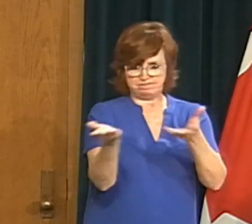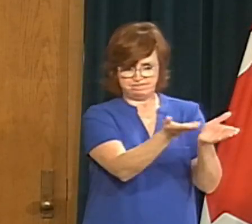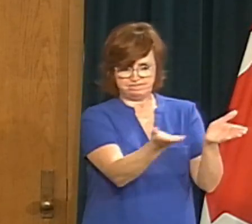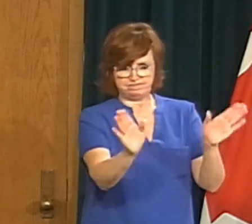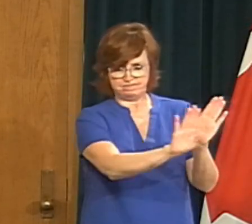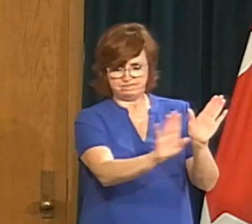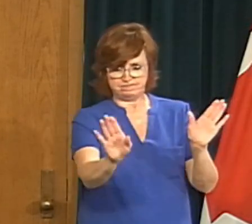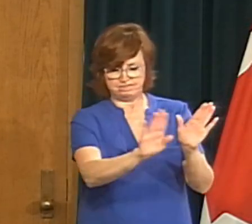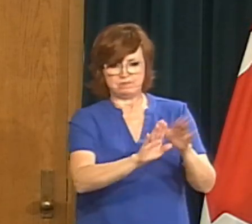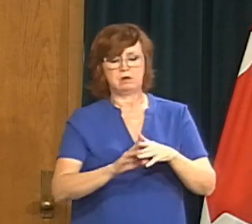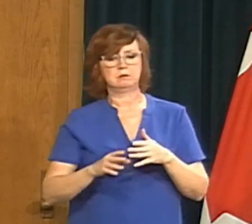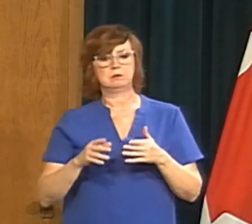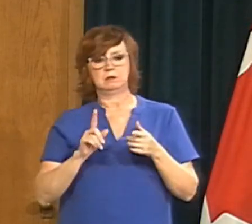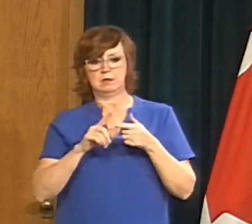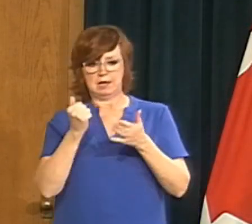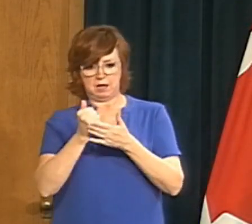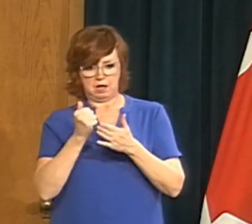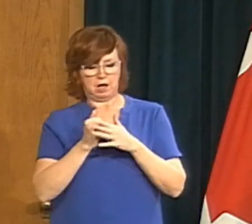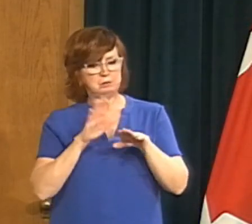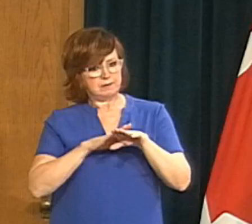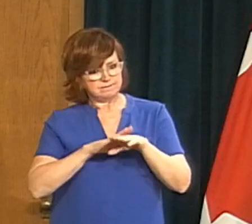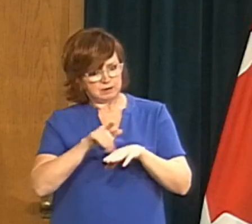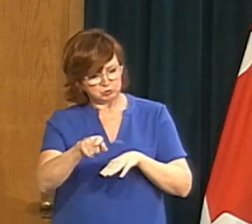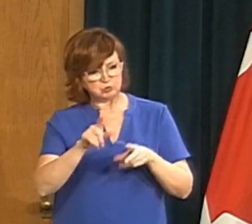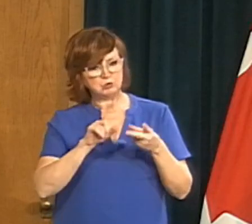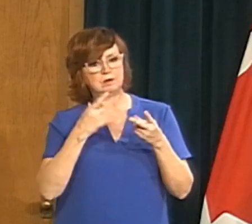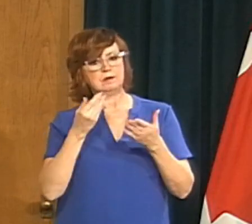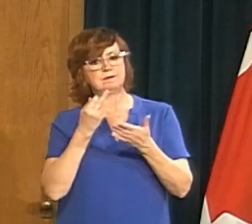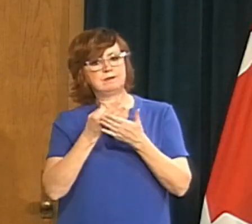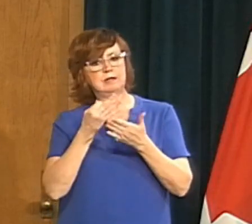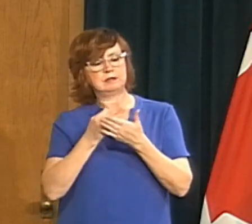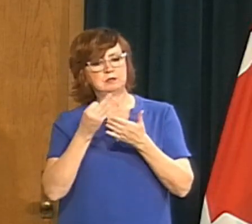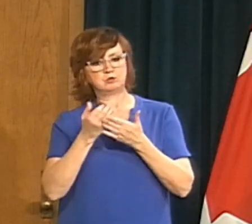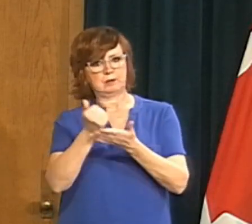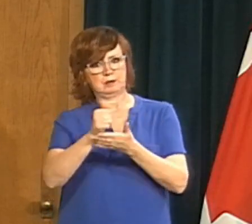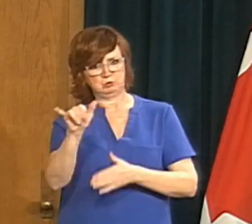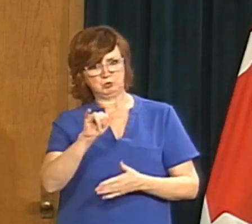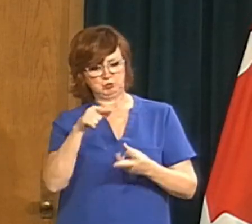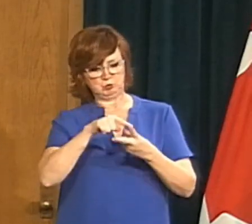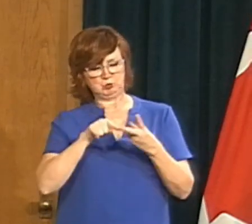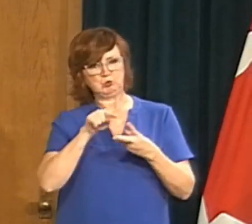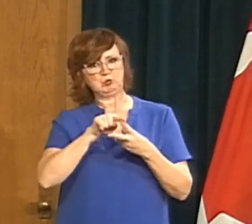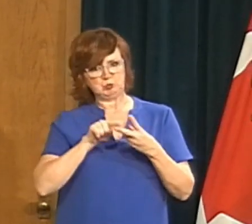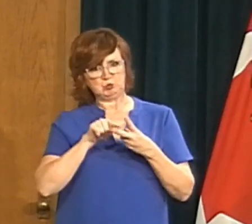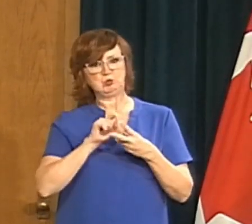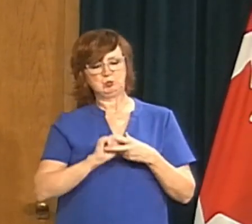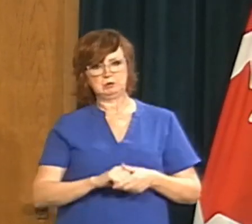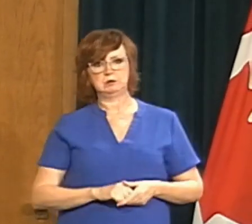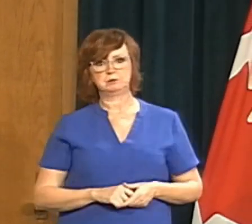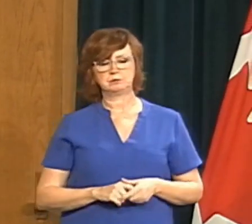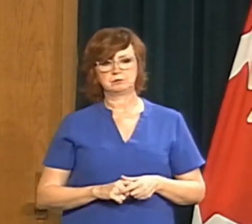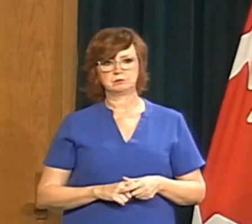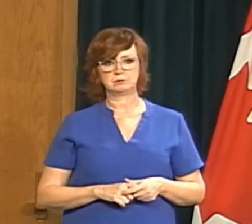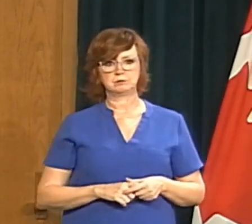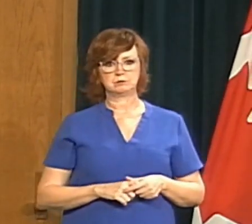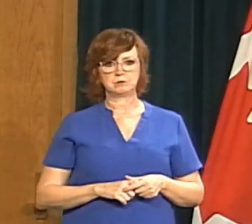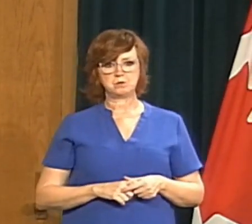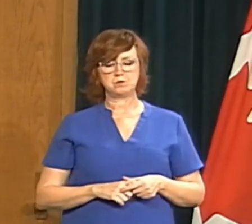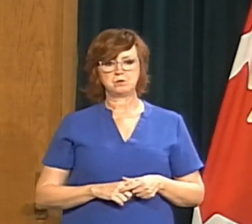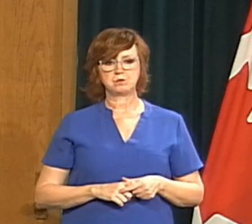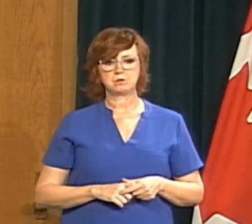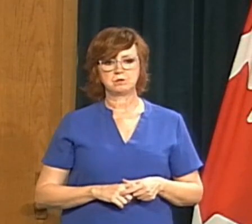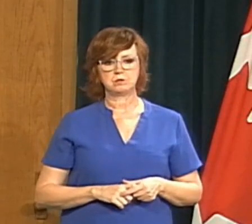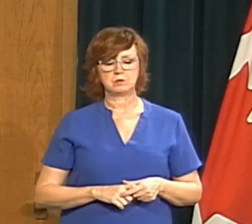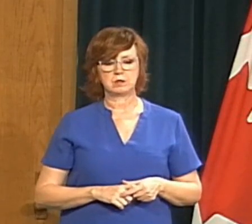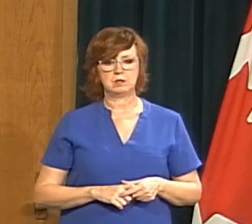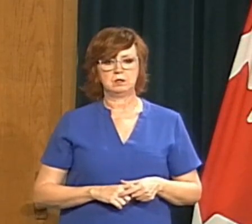financially, and ensuring that we can overcome these challenges just like this. Do what we can to support the community's efforts, do what we